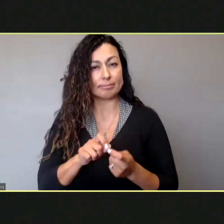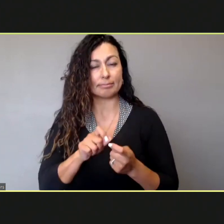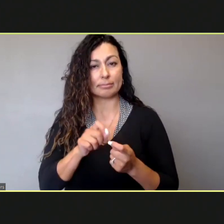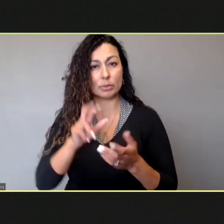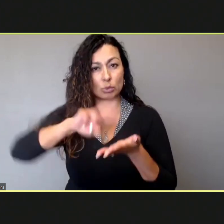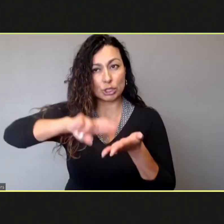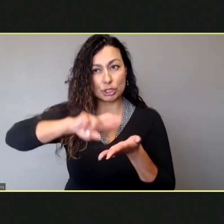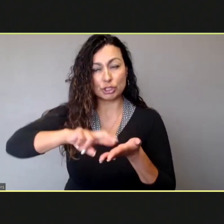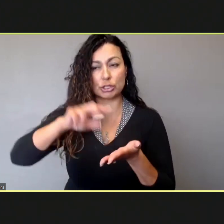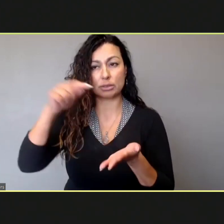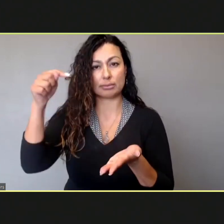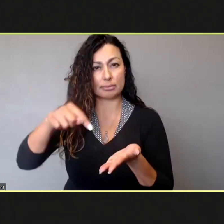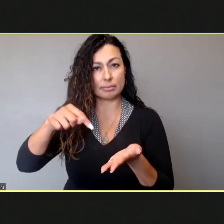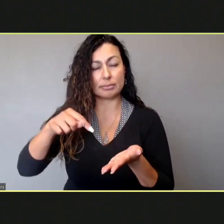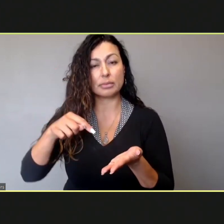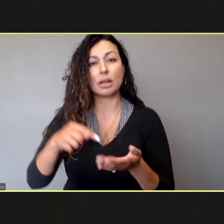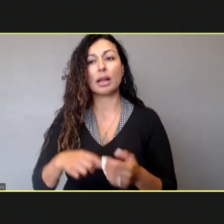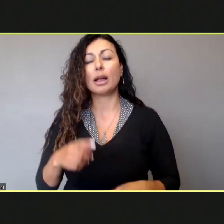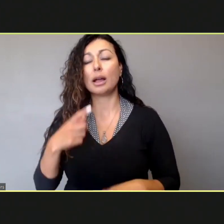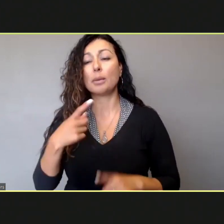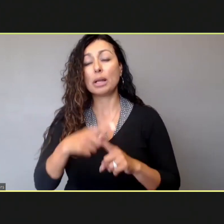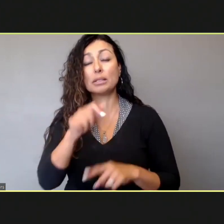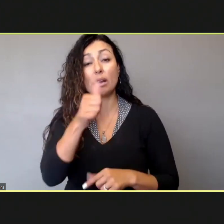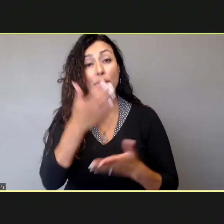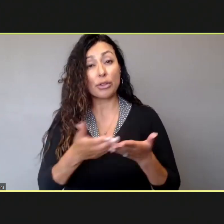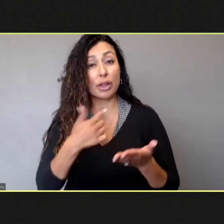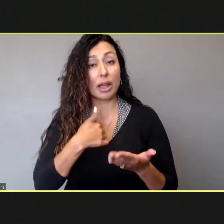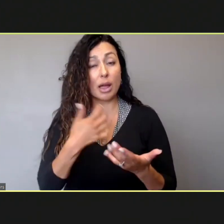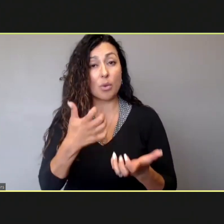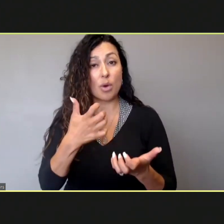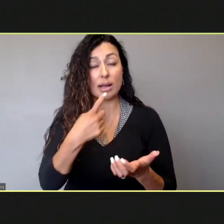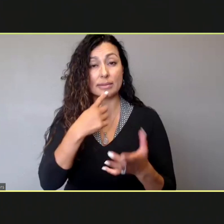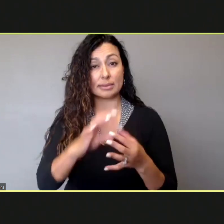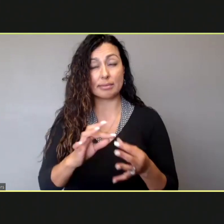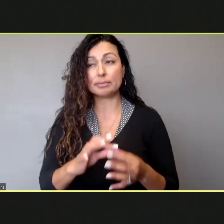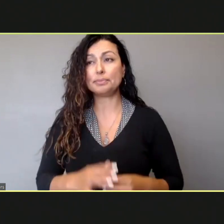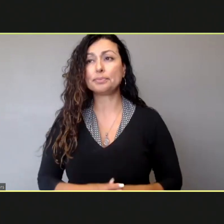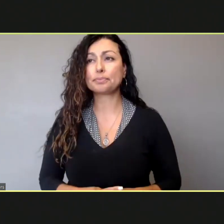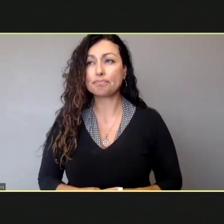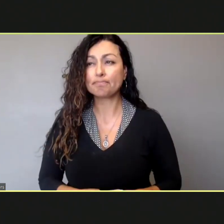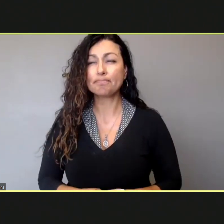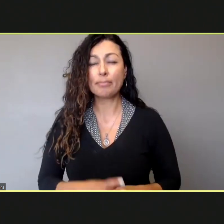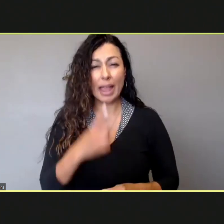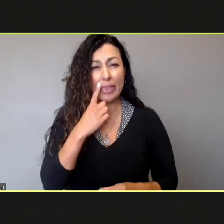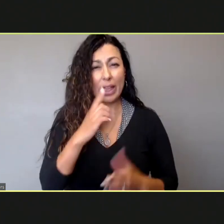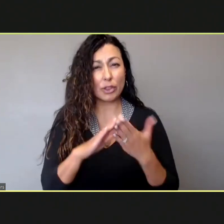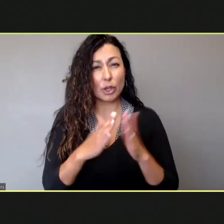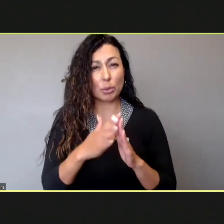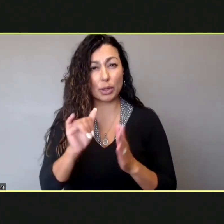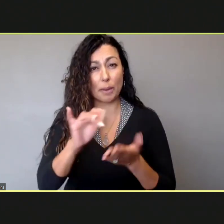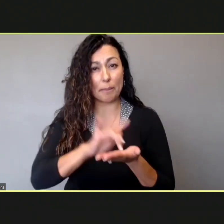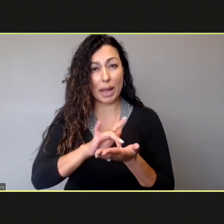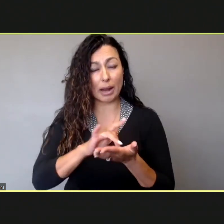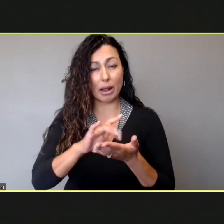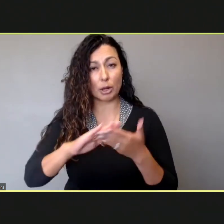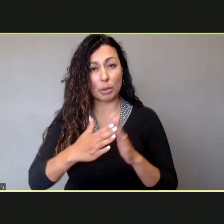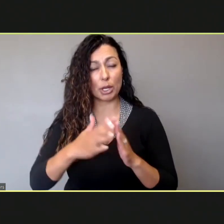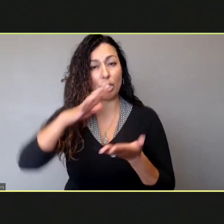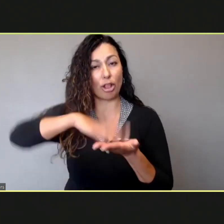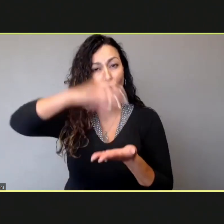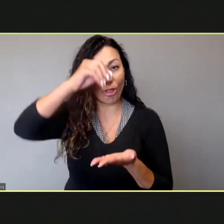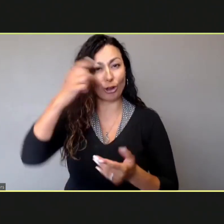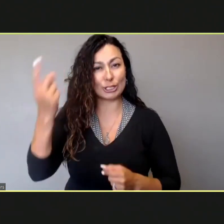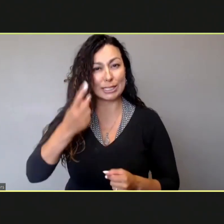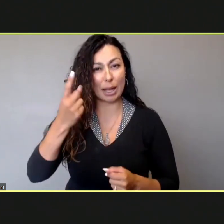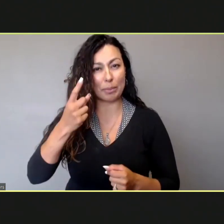in the fall. Another thing I will say just real quickly is I think the medical community learned something about